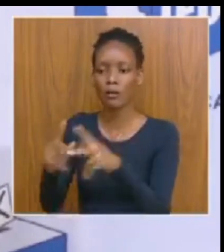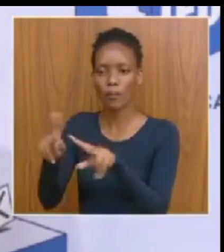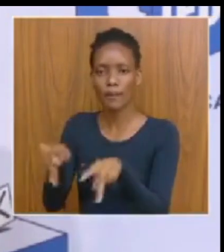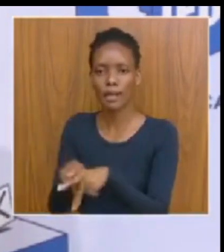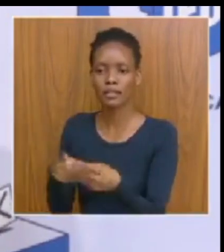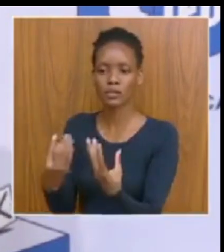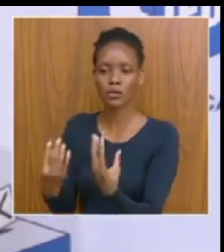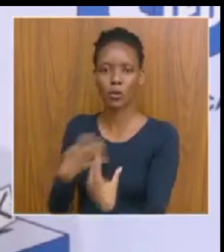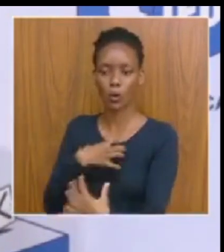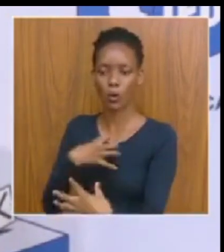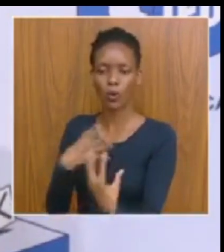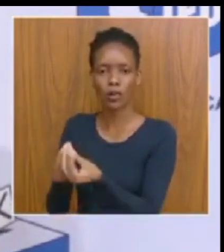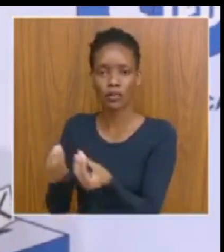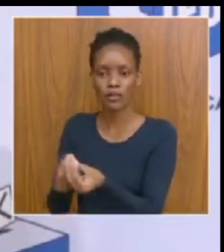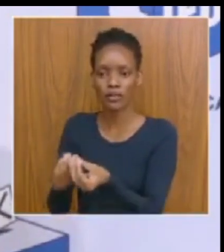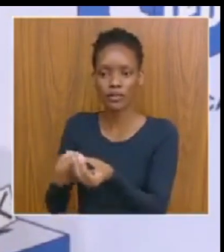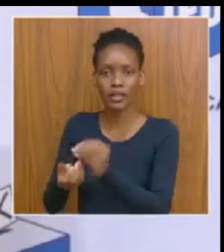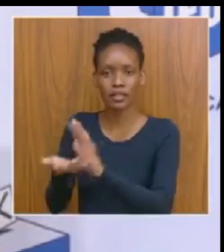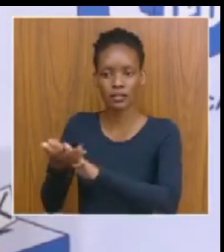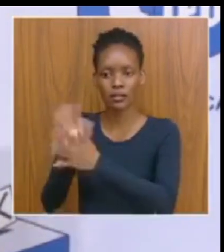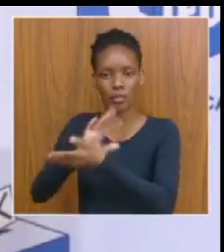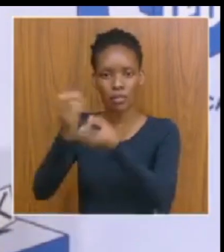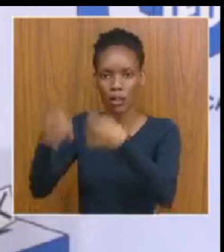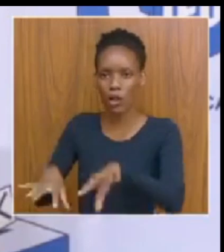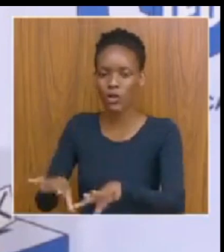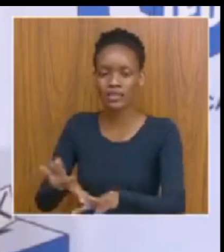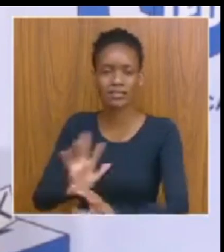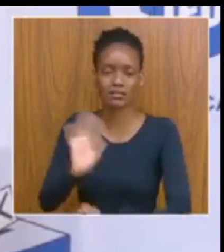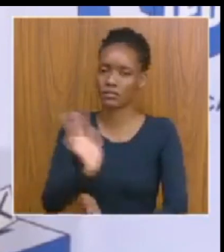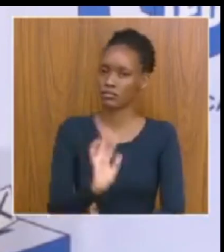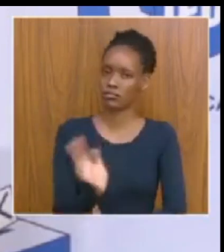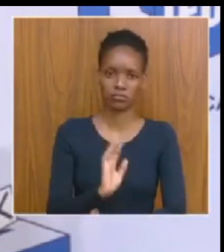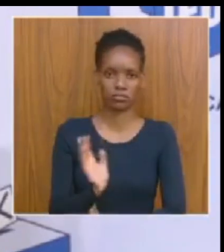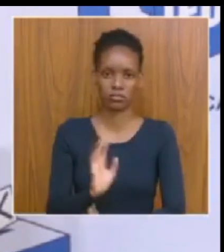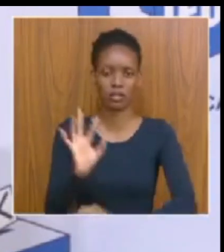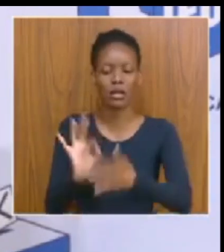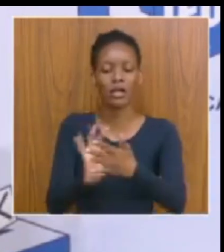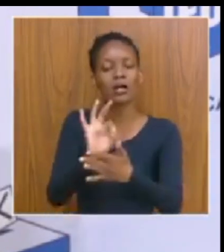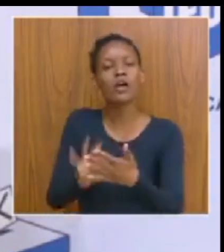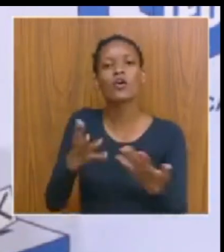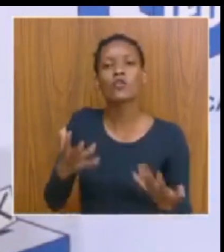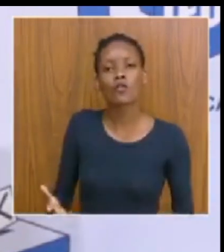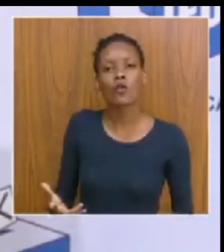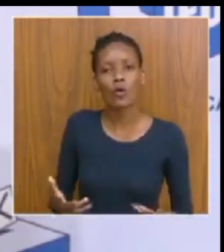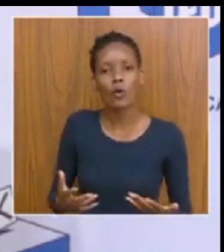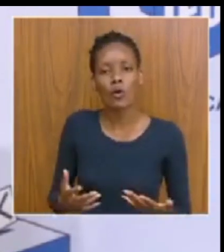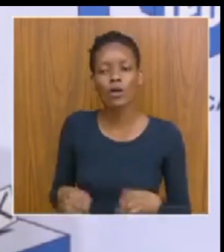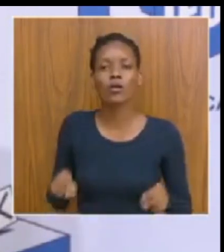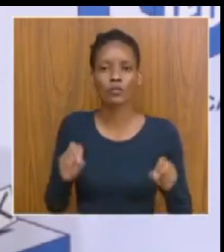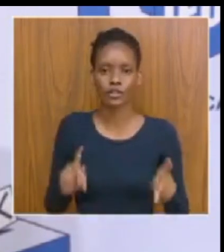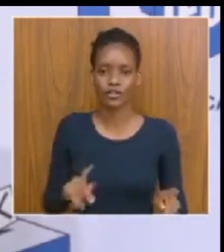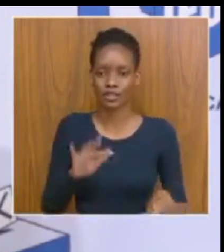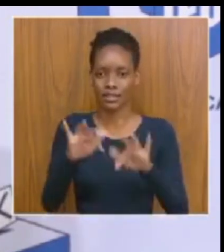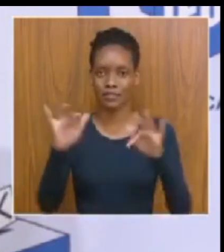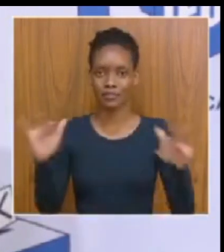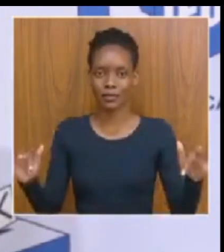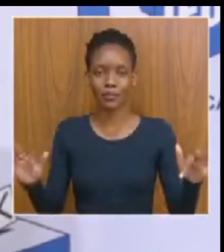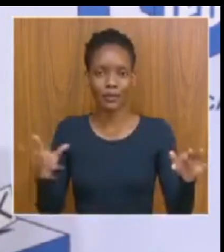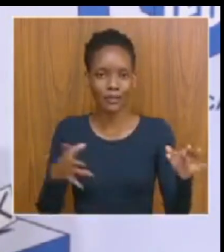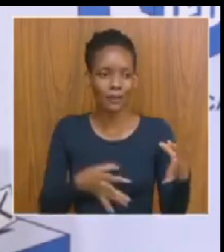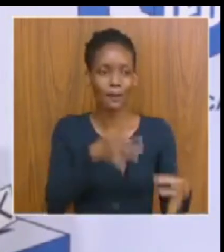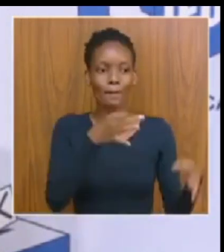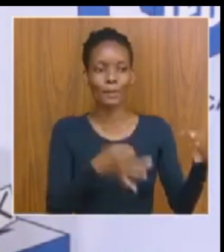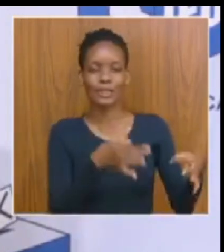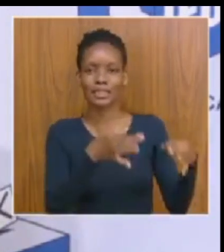lost. It is rather an opportunity for the voter to record their political